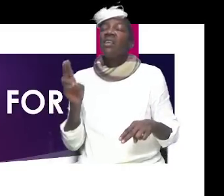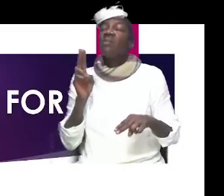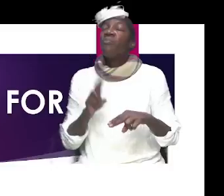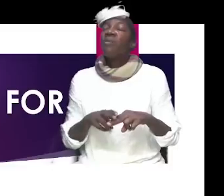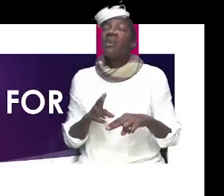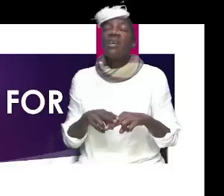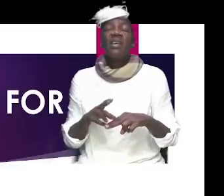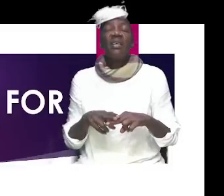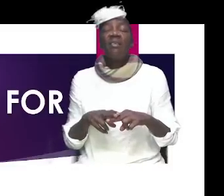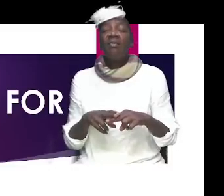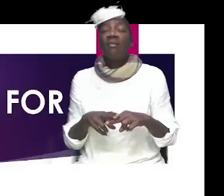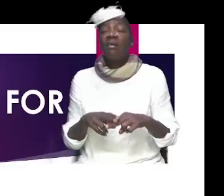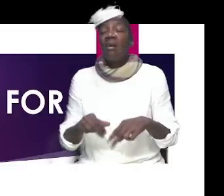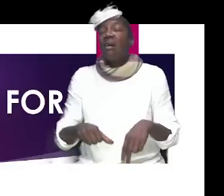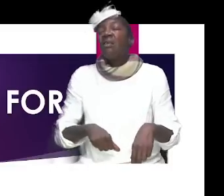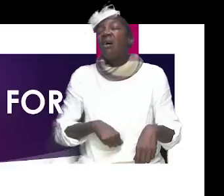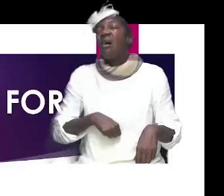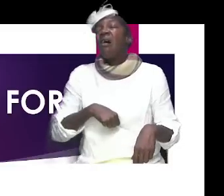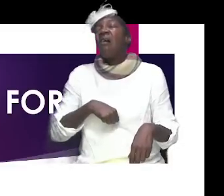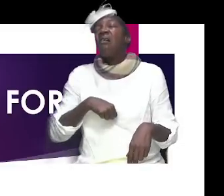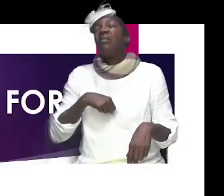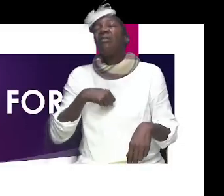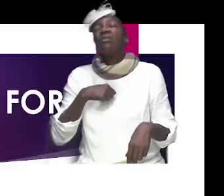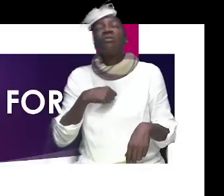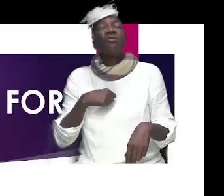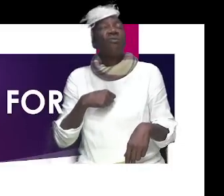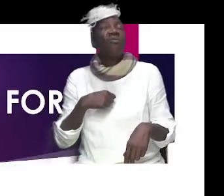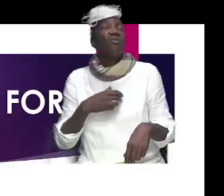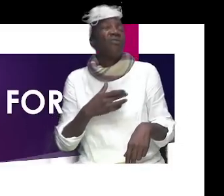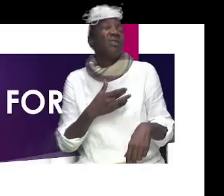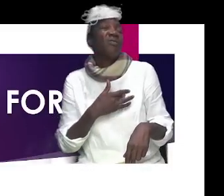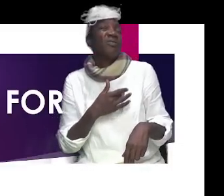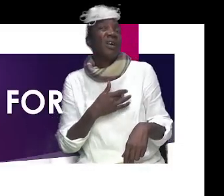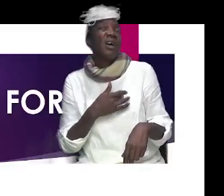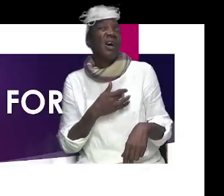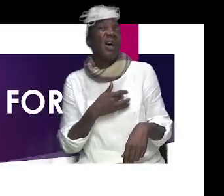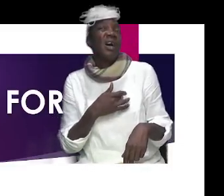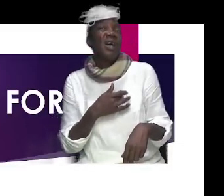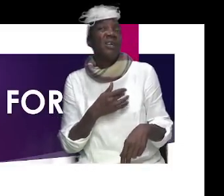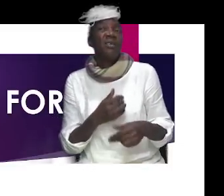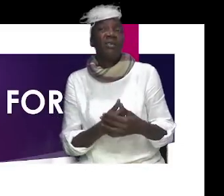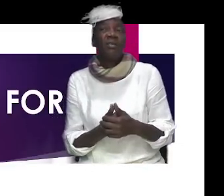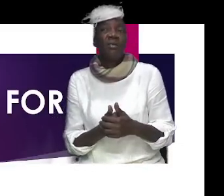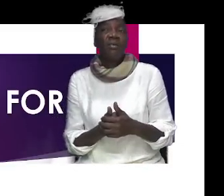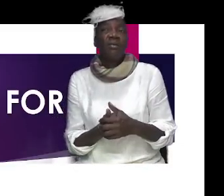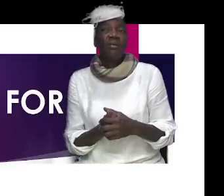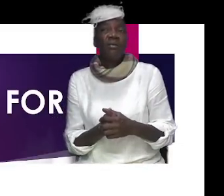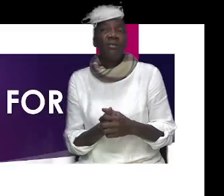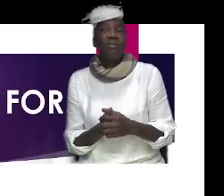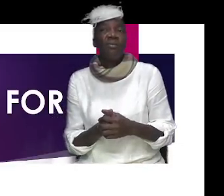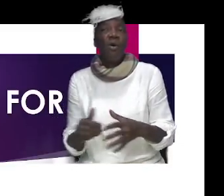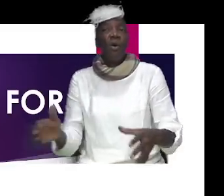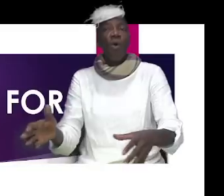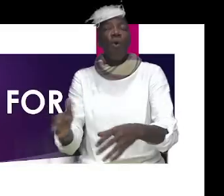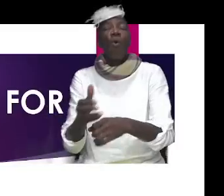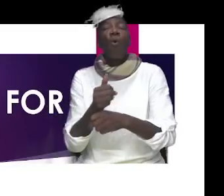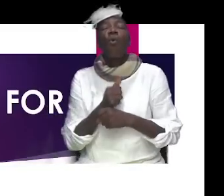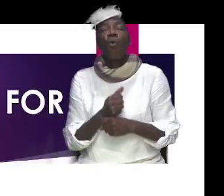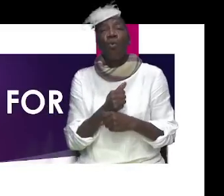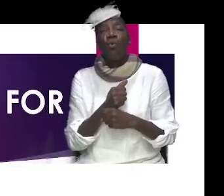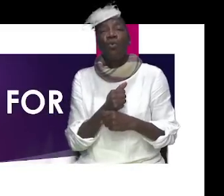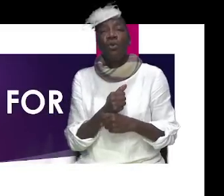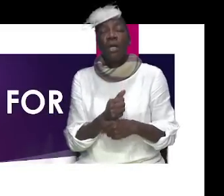the attitude of the heart. And that's a little summary term that I want us to hold close to our chest.